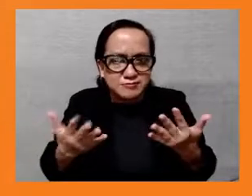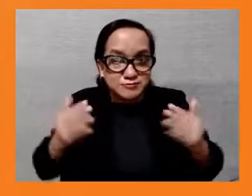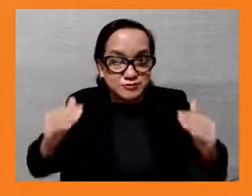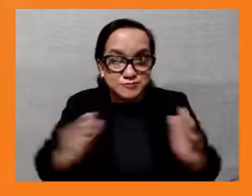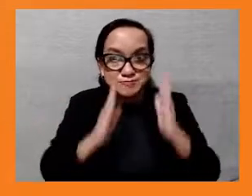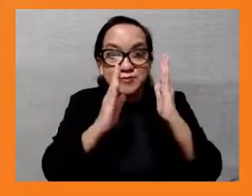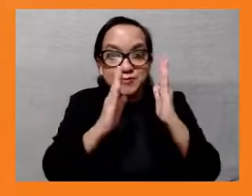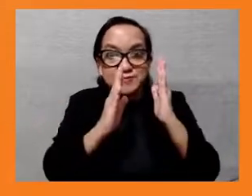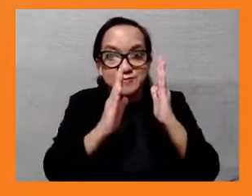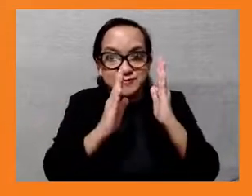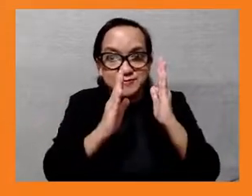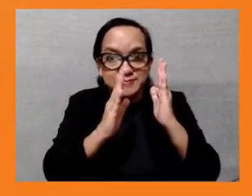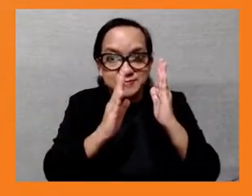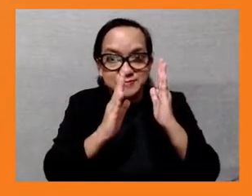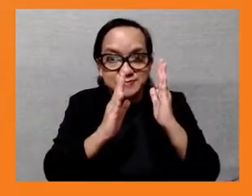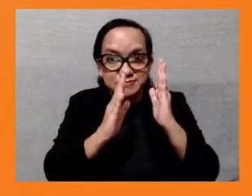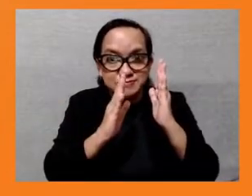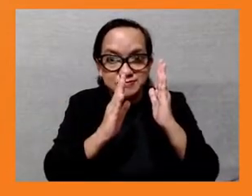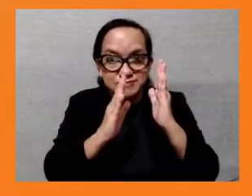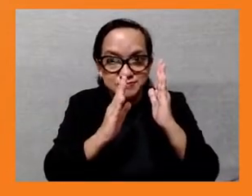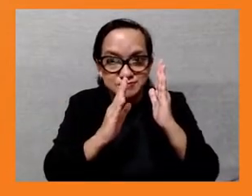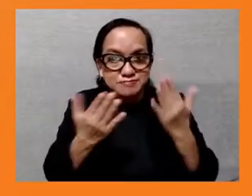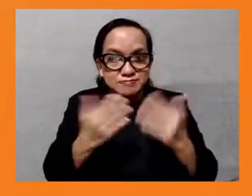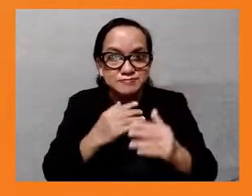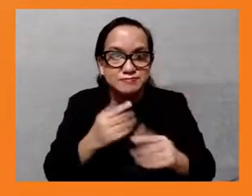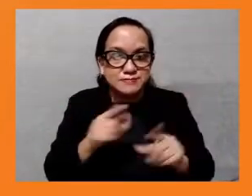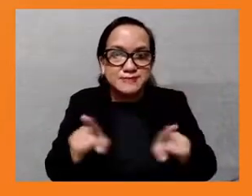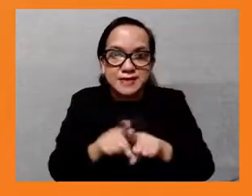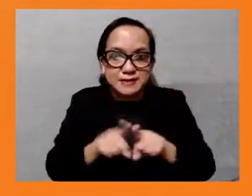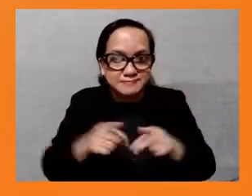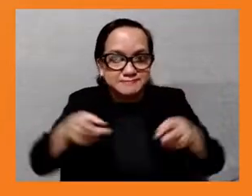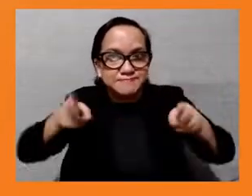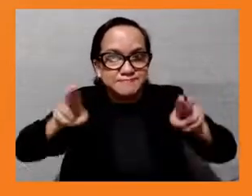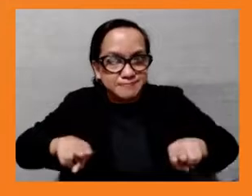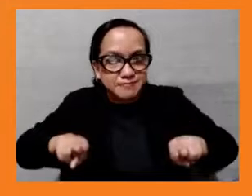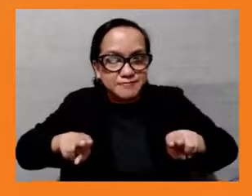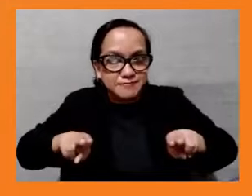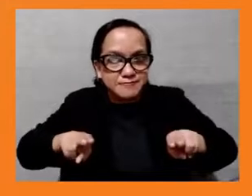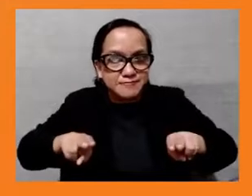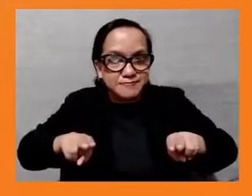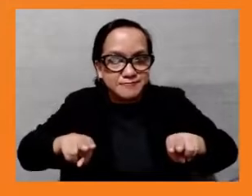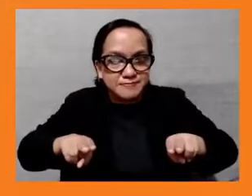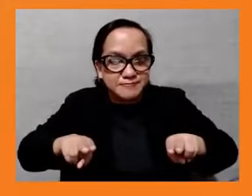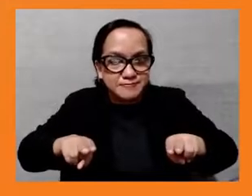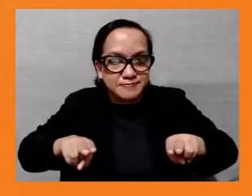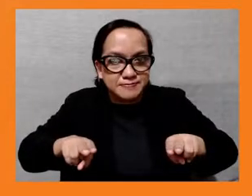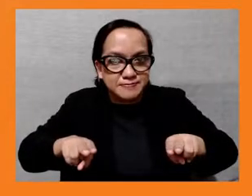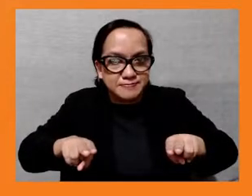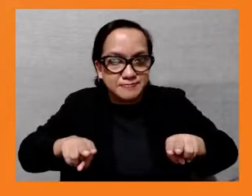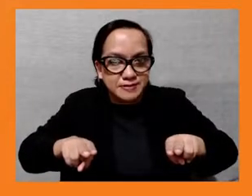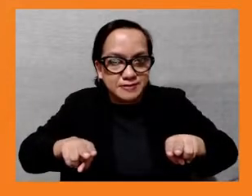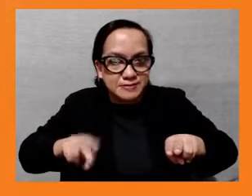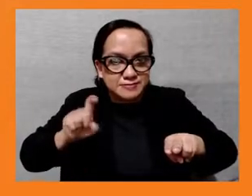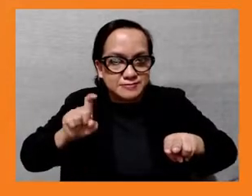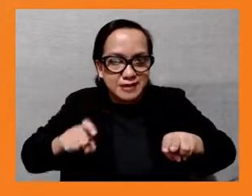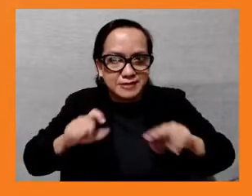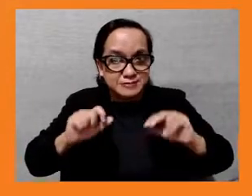One, stakeholder consultation and information disclosure really came through pretty strongly from,